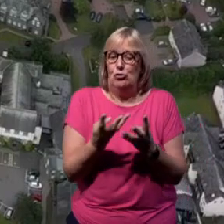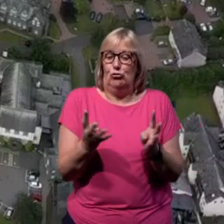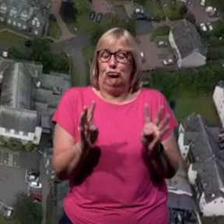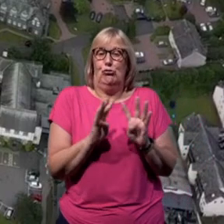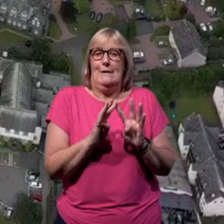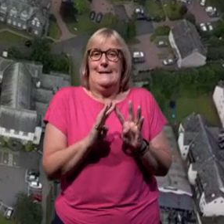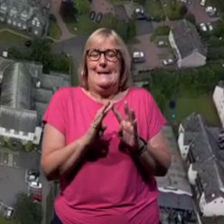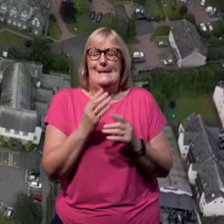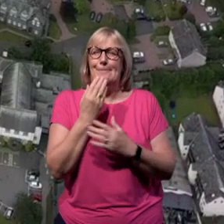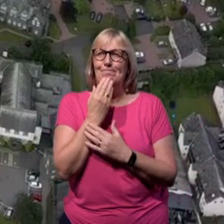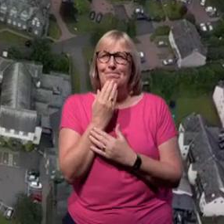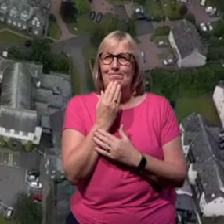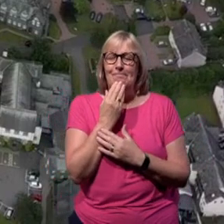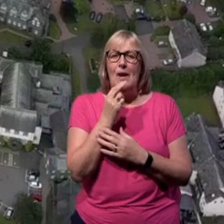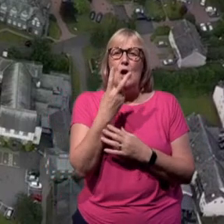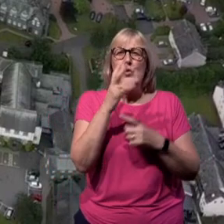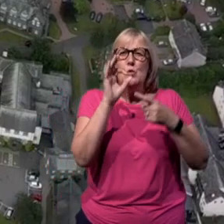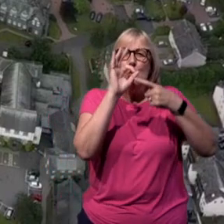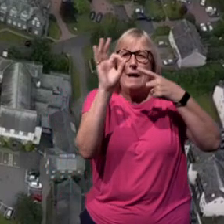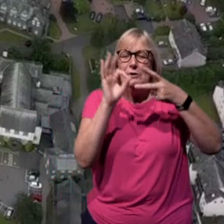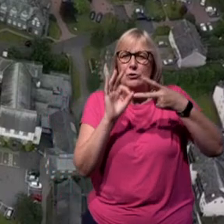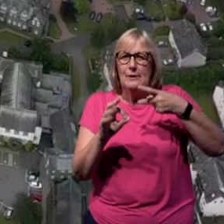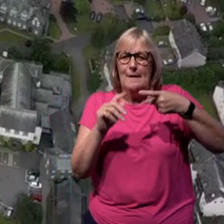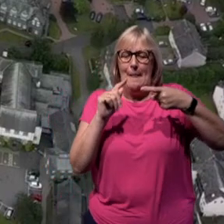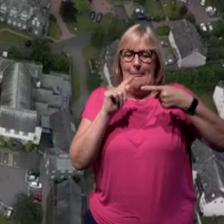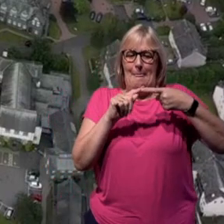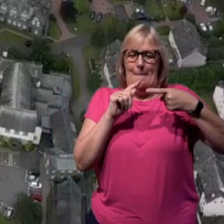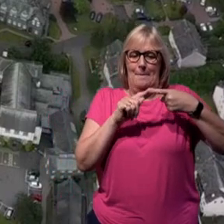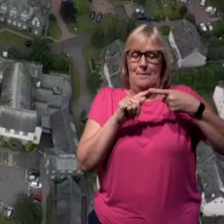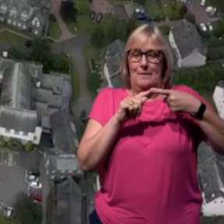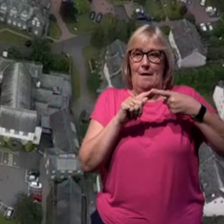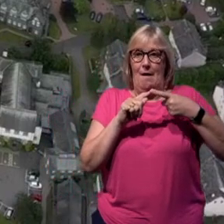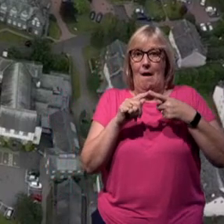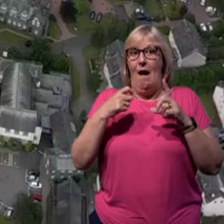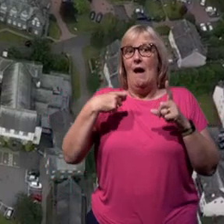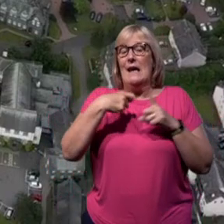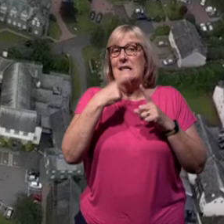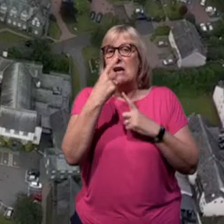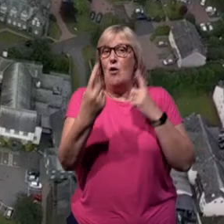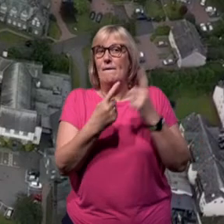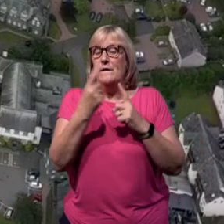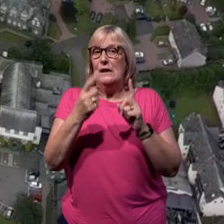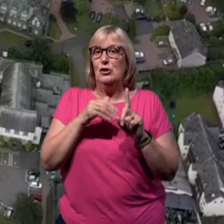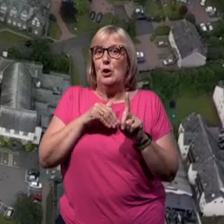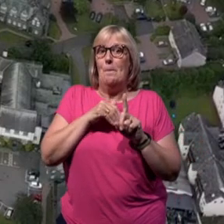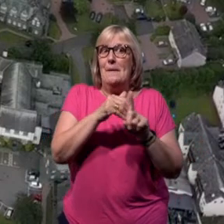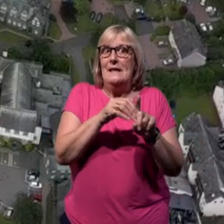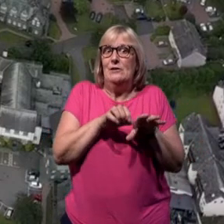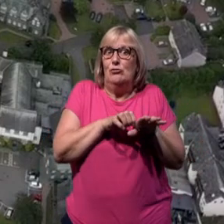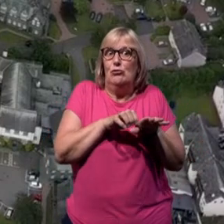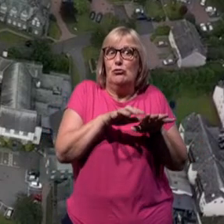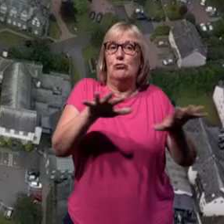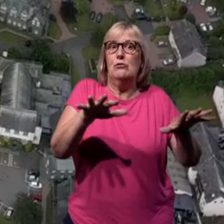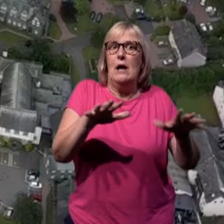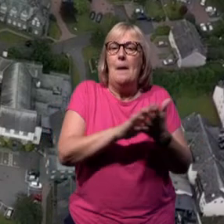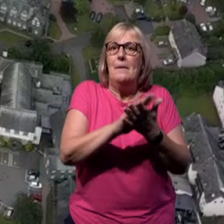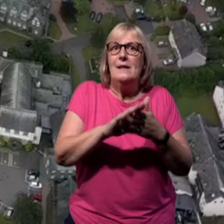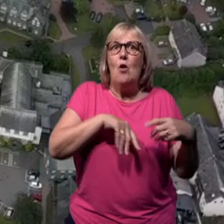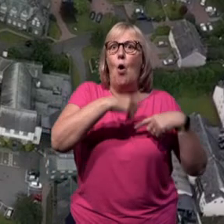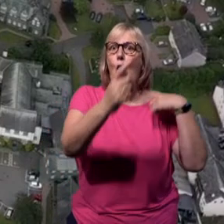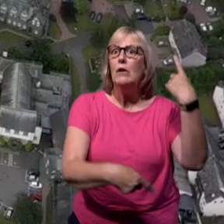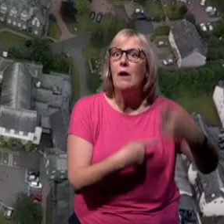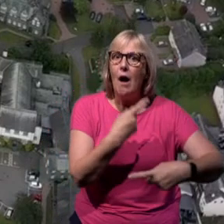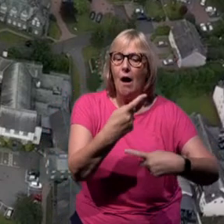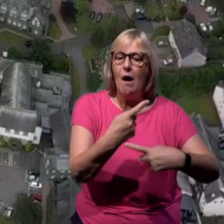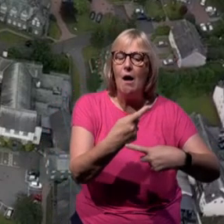posed two questions. Would it be possible to extend the ministry of the convention to an all-year-round basis? And